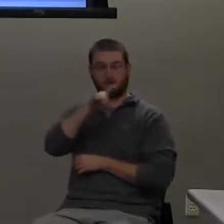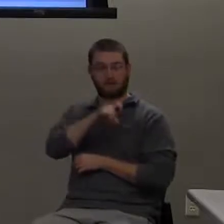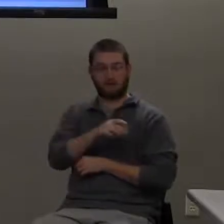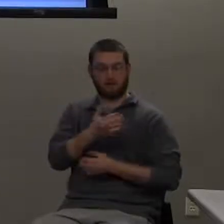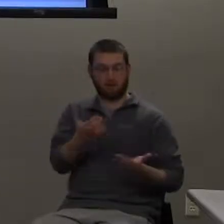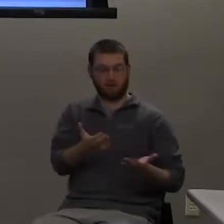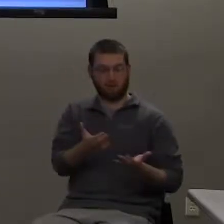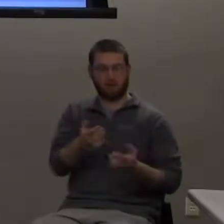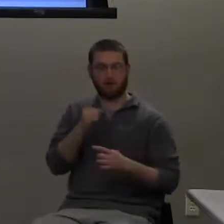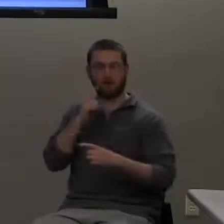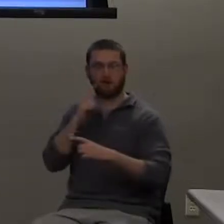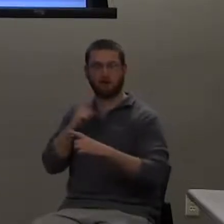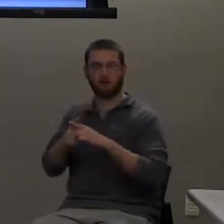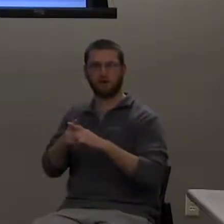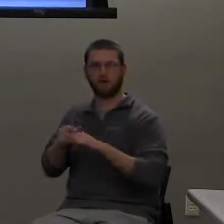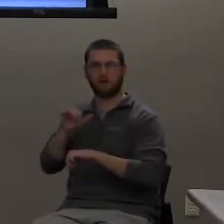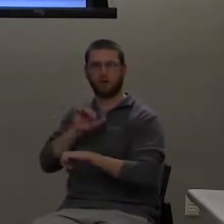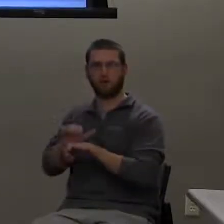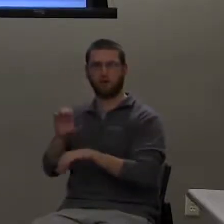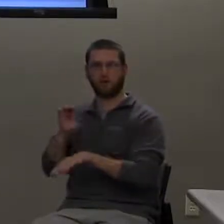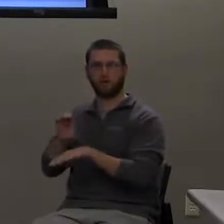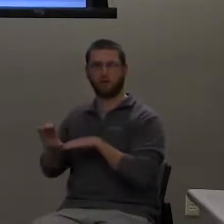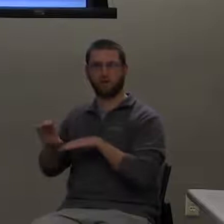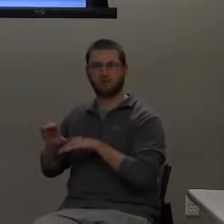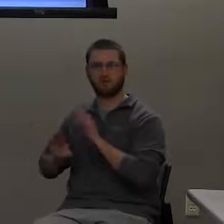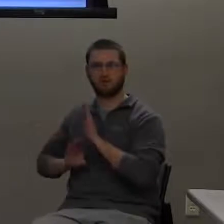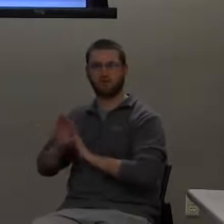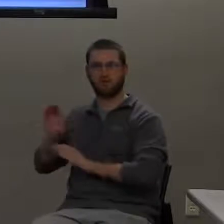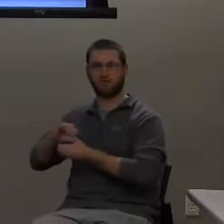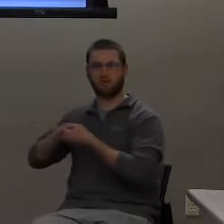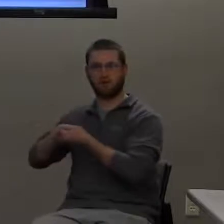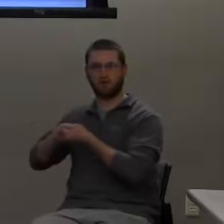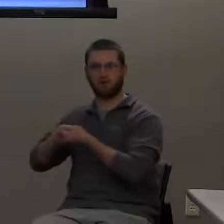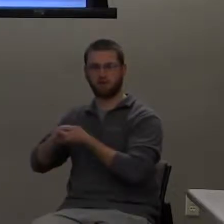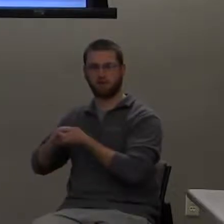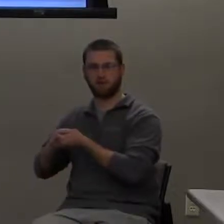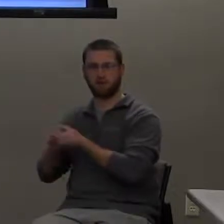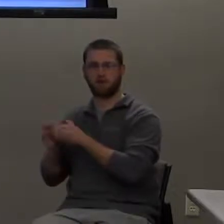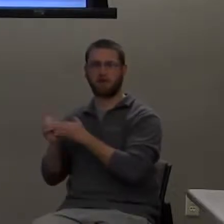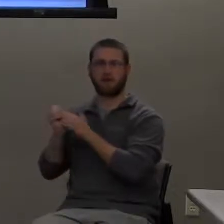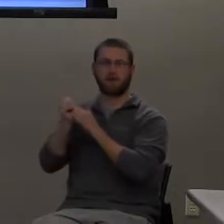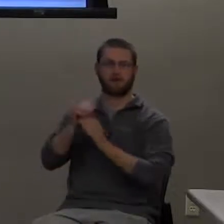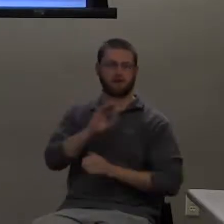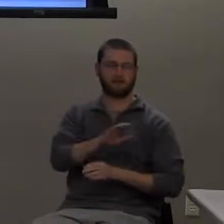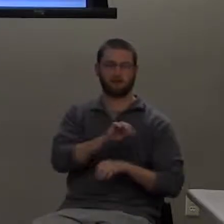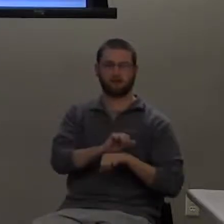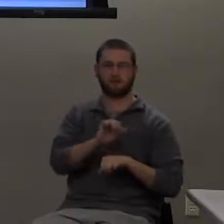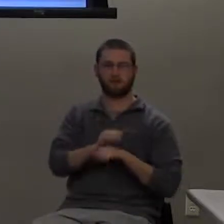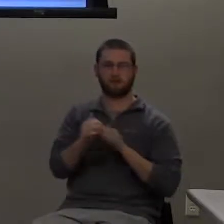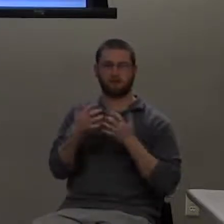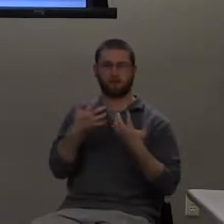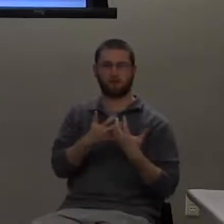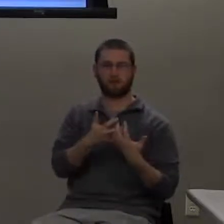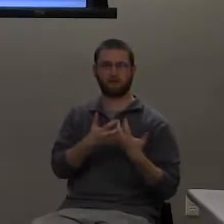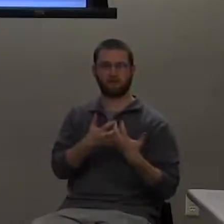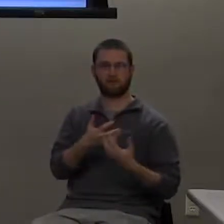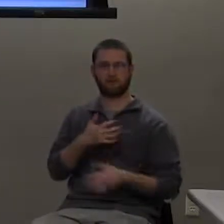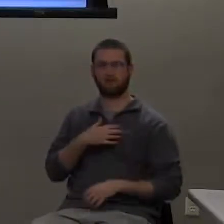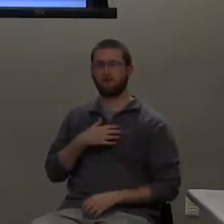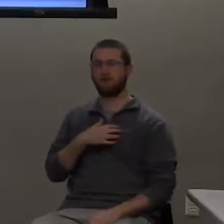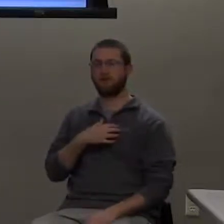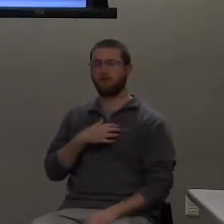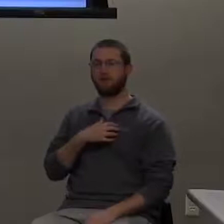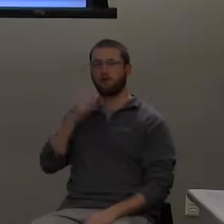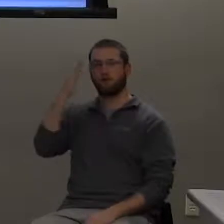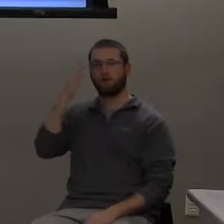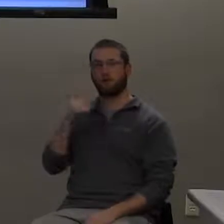how to work with our workforce development partners to put in place what they then deliver the types of workers that they need. So I'm saying that to say is that